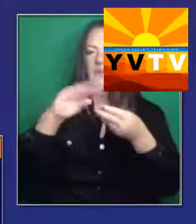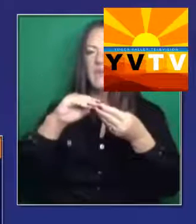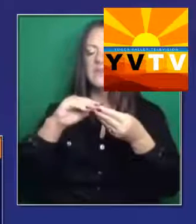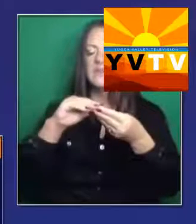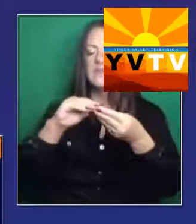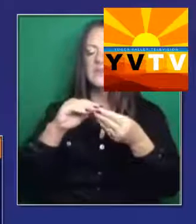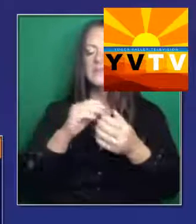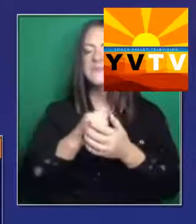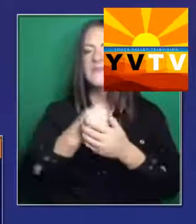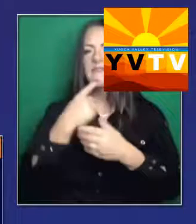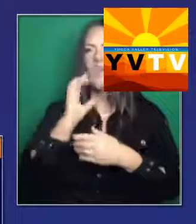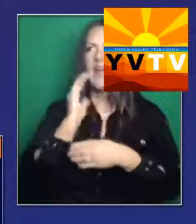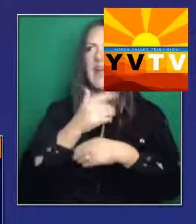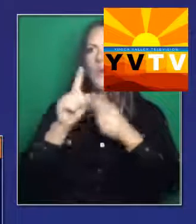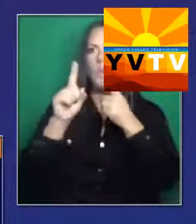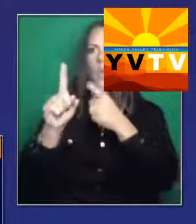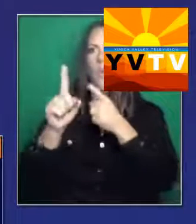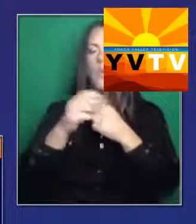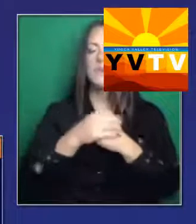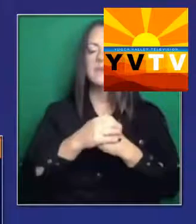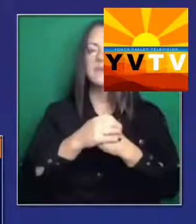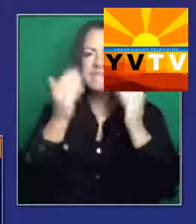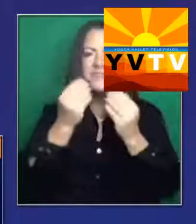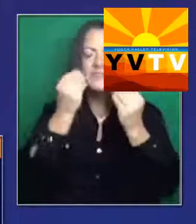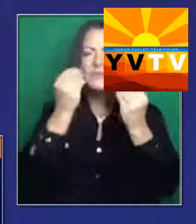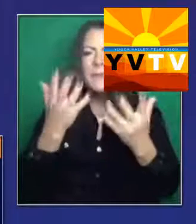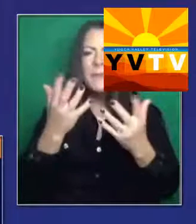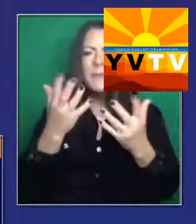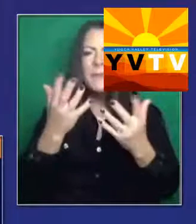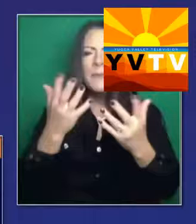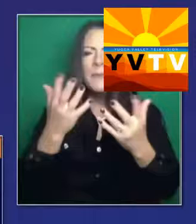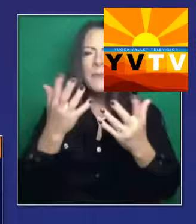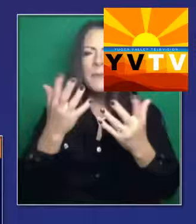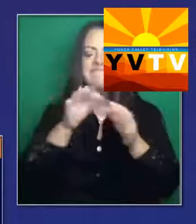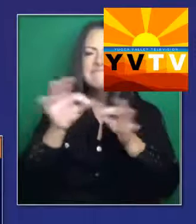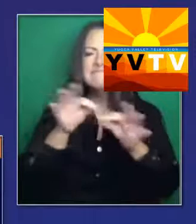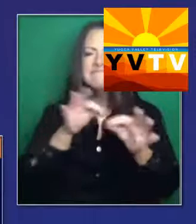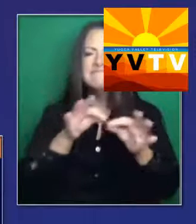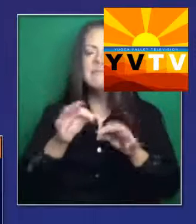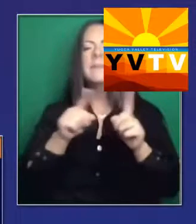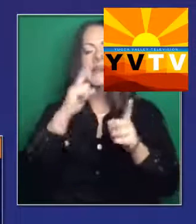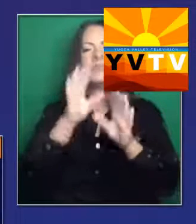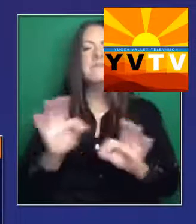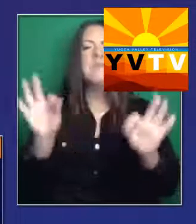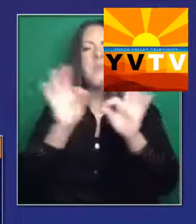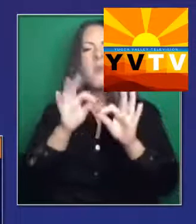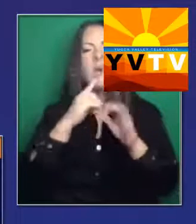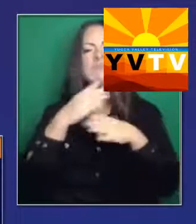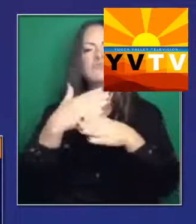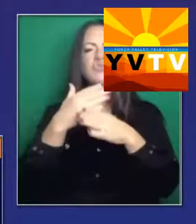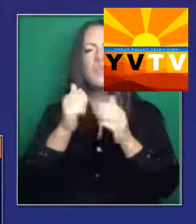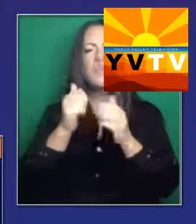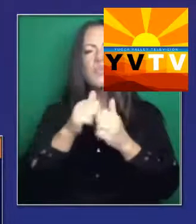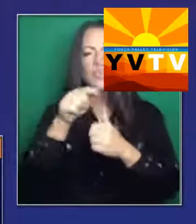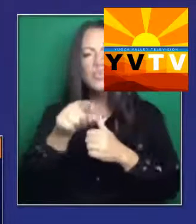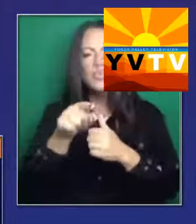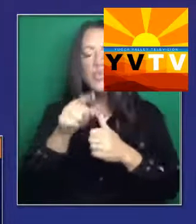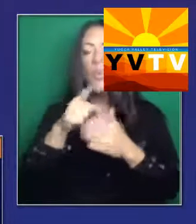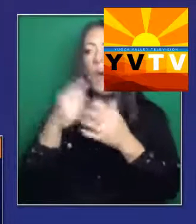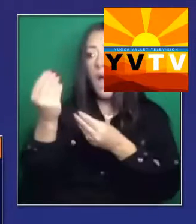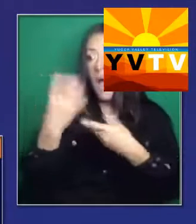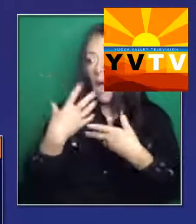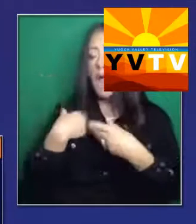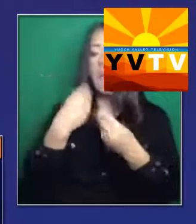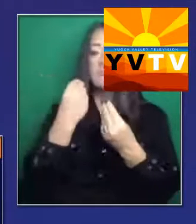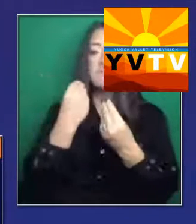state. Again, maybe too much information, but I thought it's always to share with you what's shared with me, try to do it in real time, just to